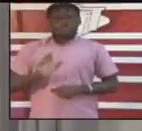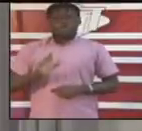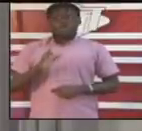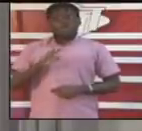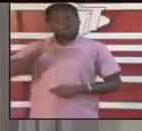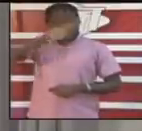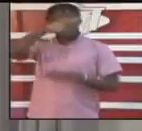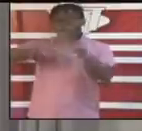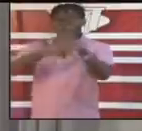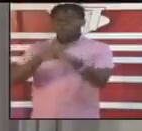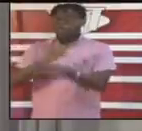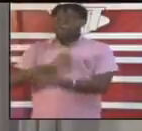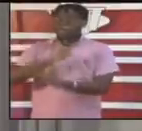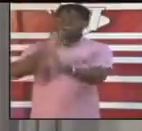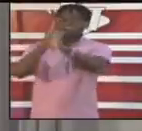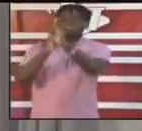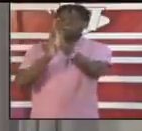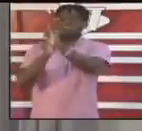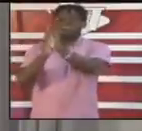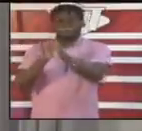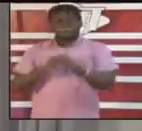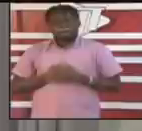Today, the total count is